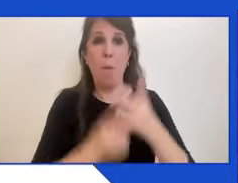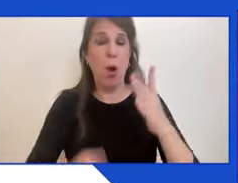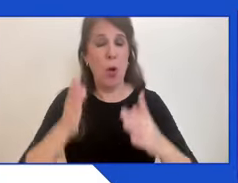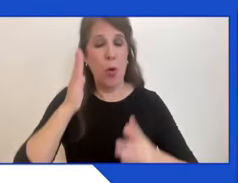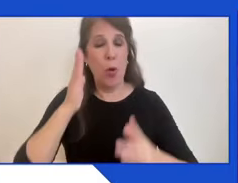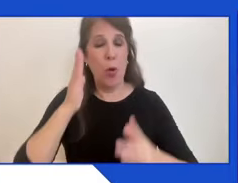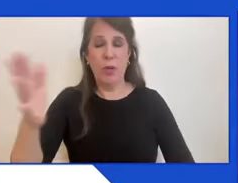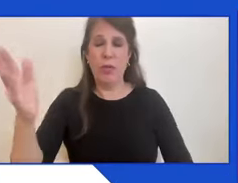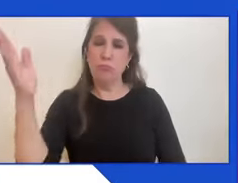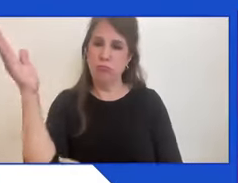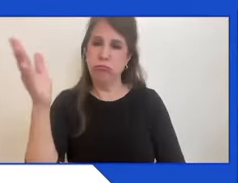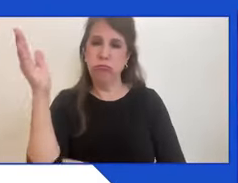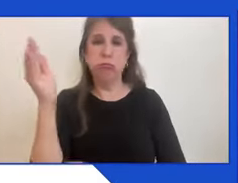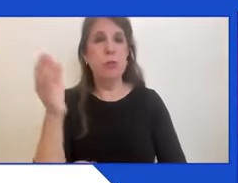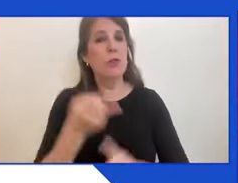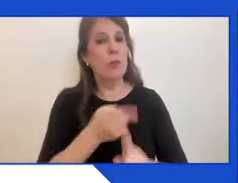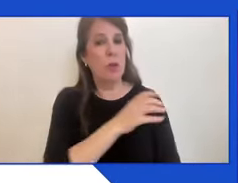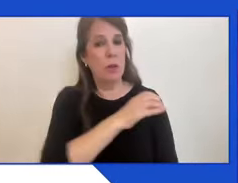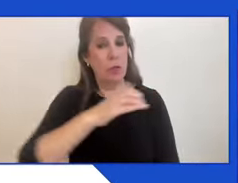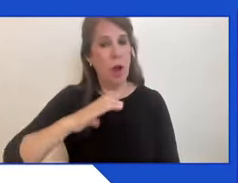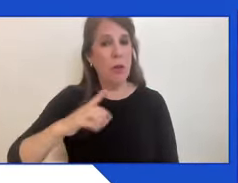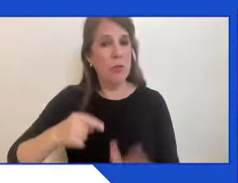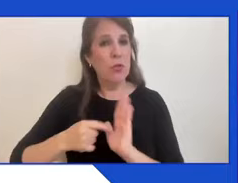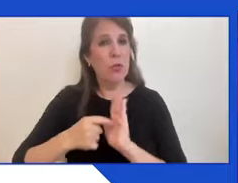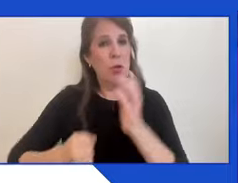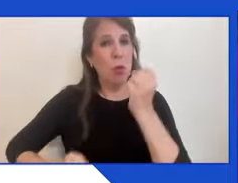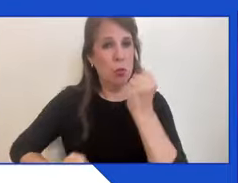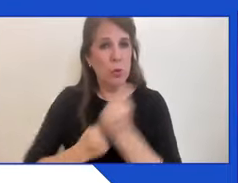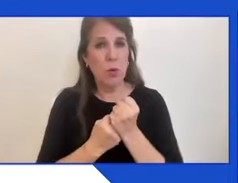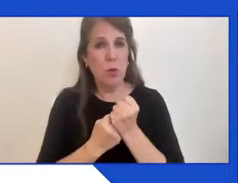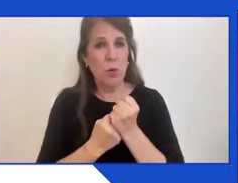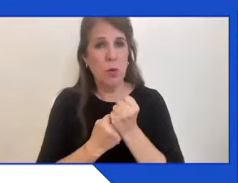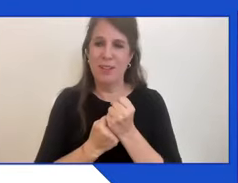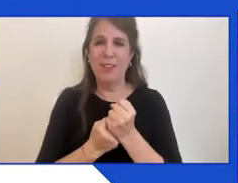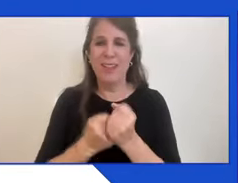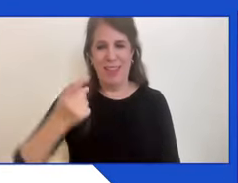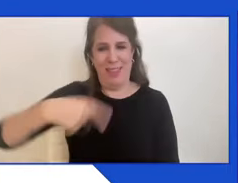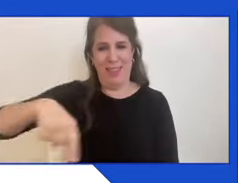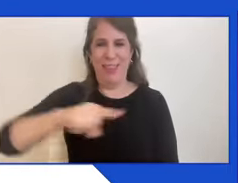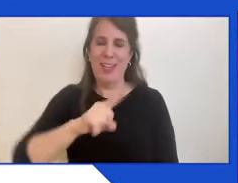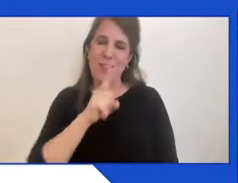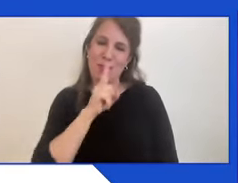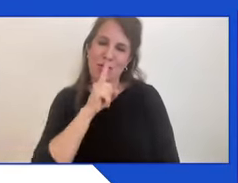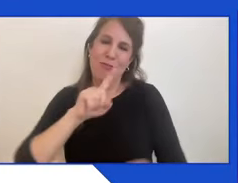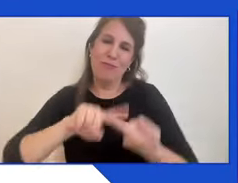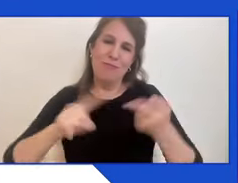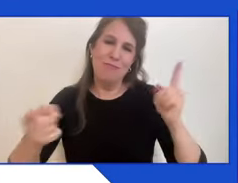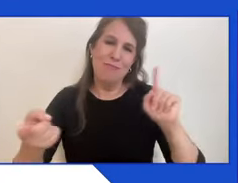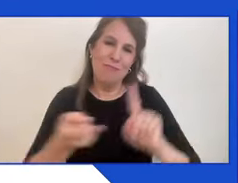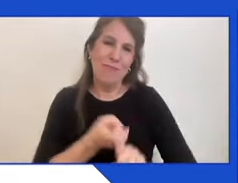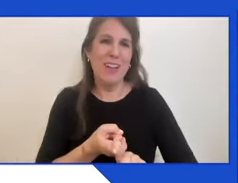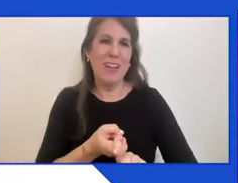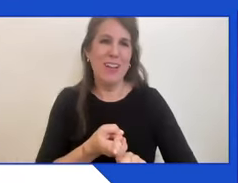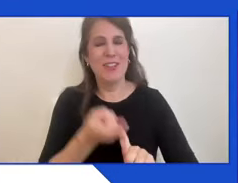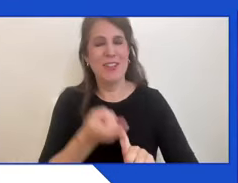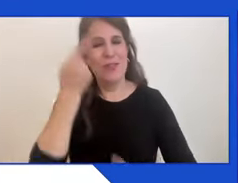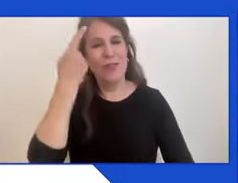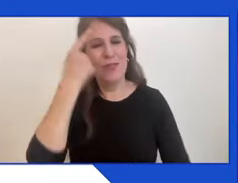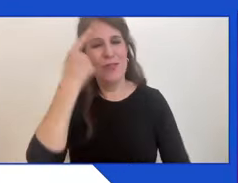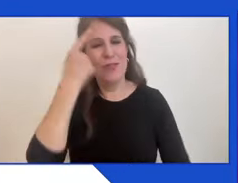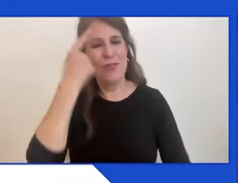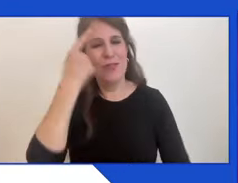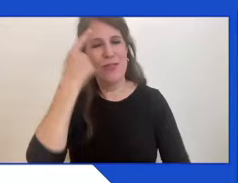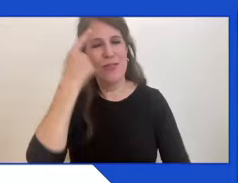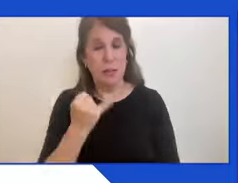their support. They are true friends of Israel. And we have another